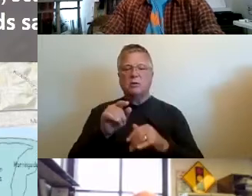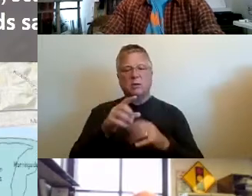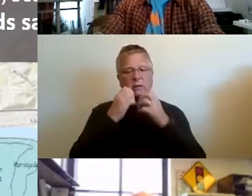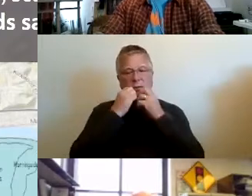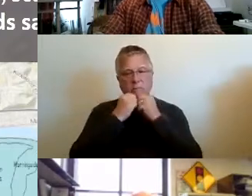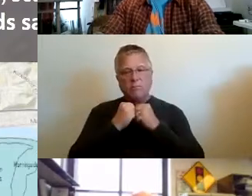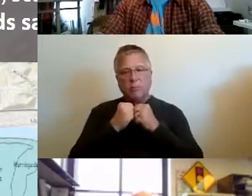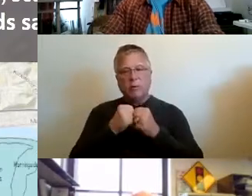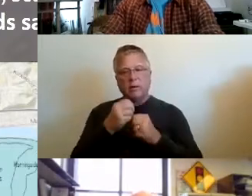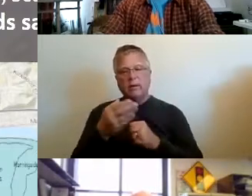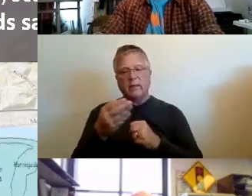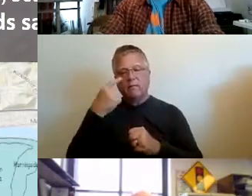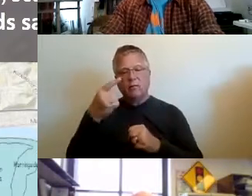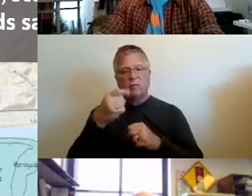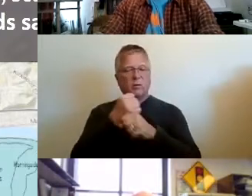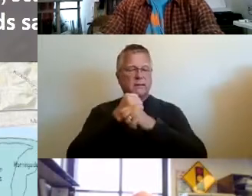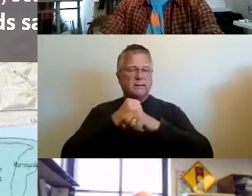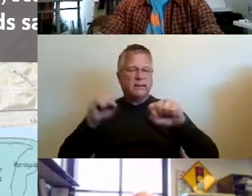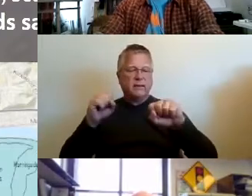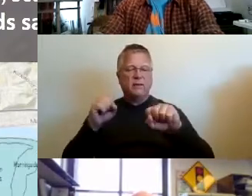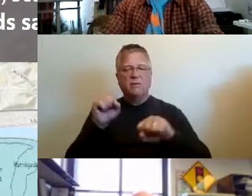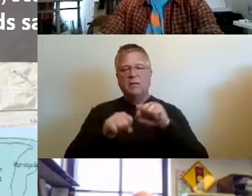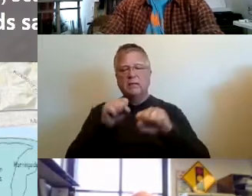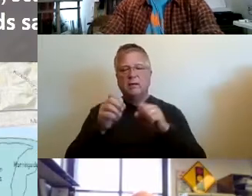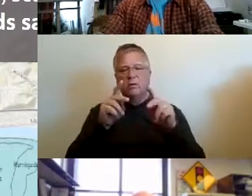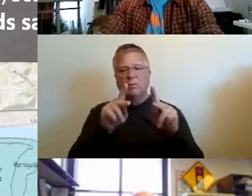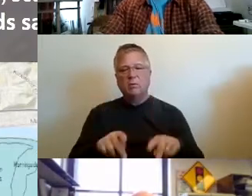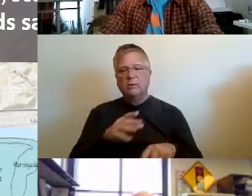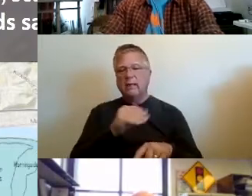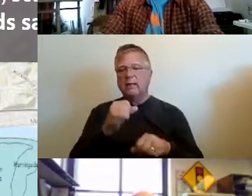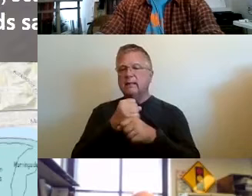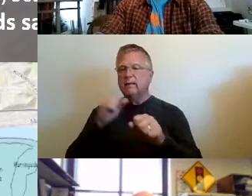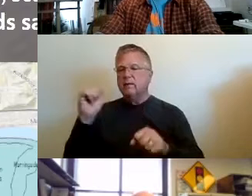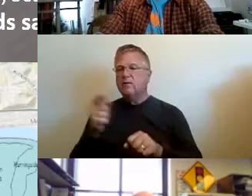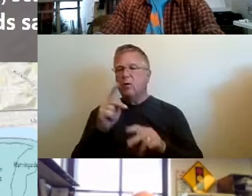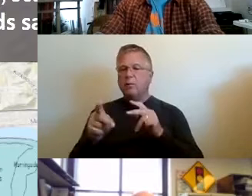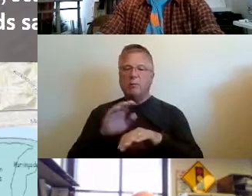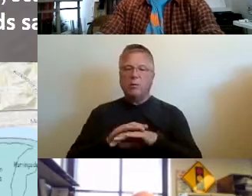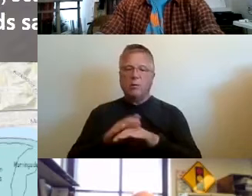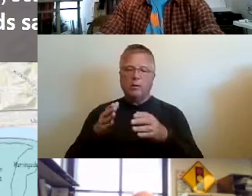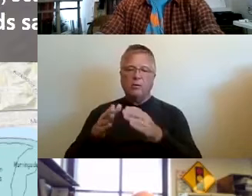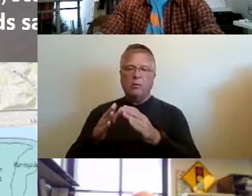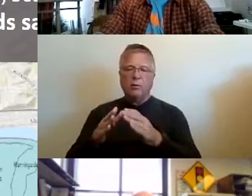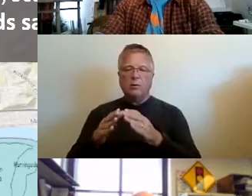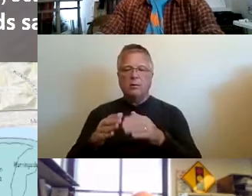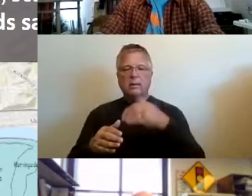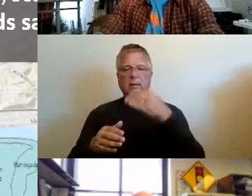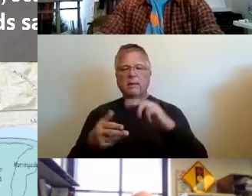portion to ensure safety for the cyclists and safety of all road user. Ricardo, next slide,